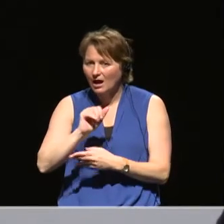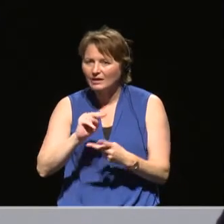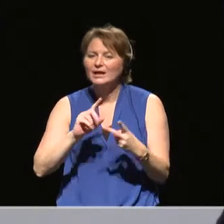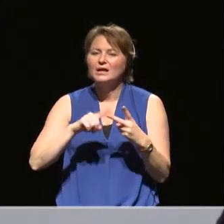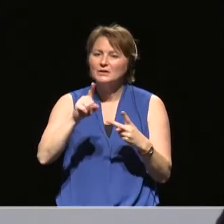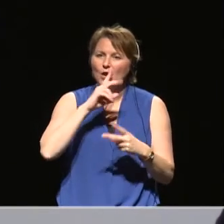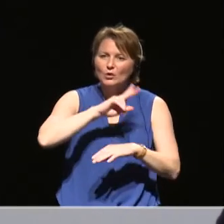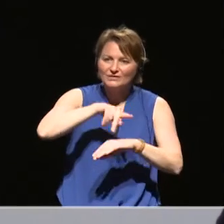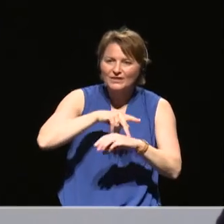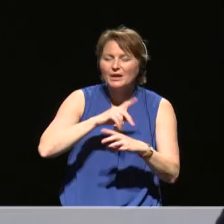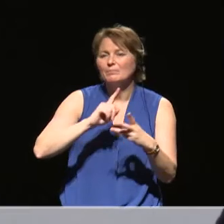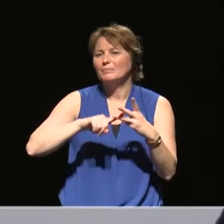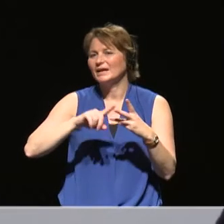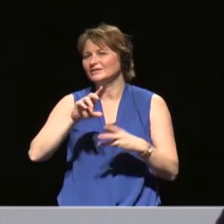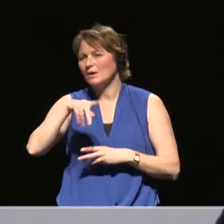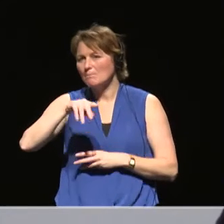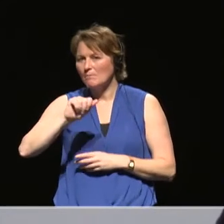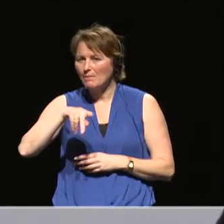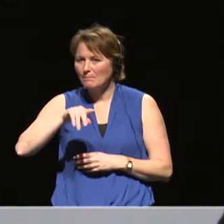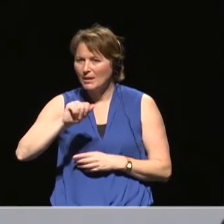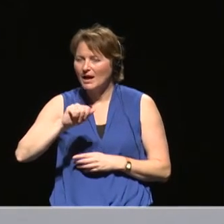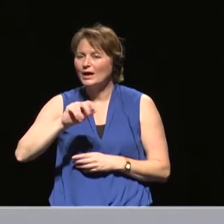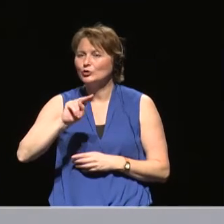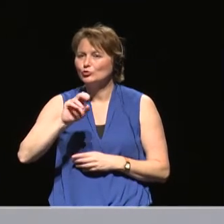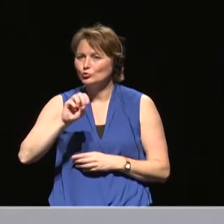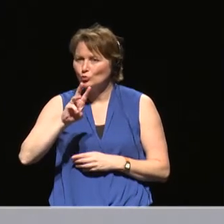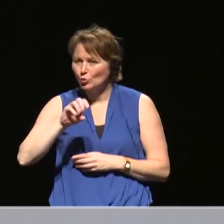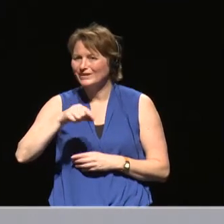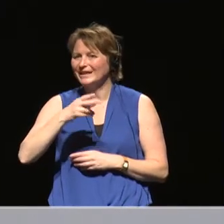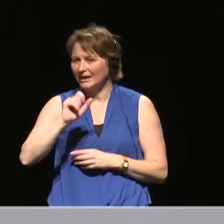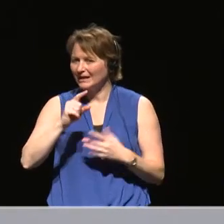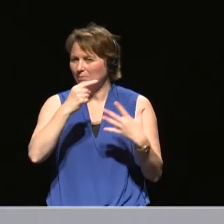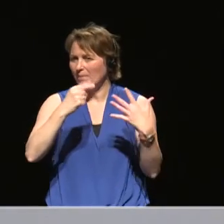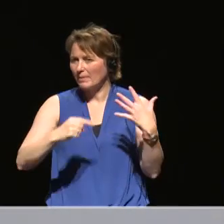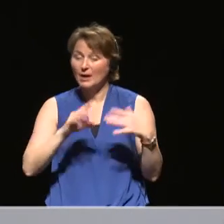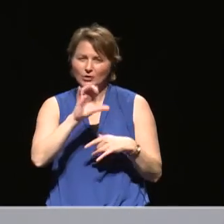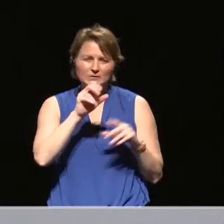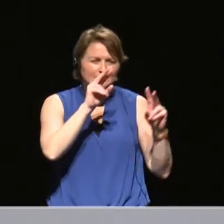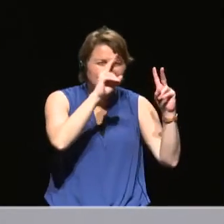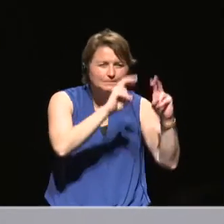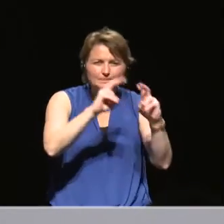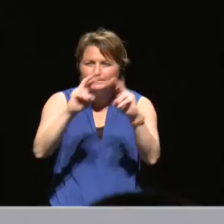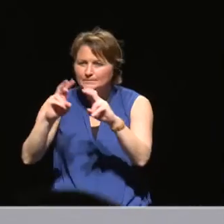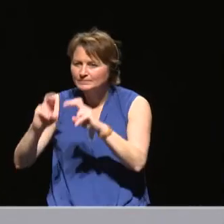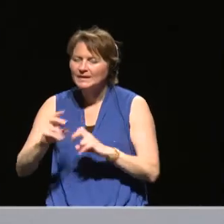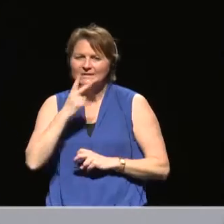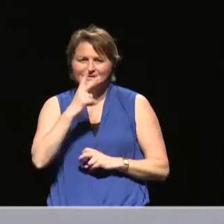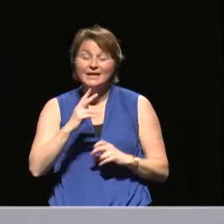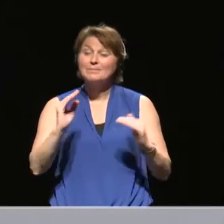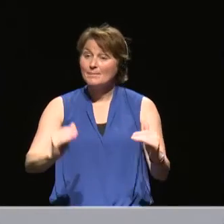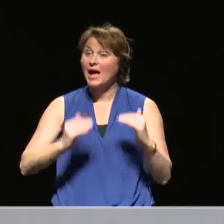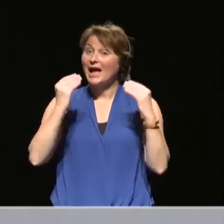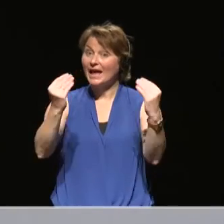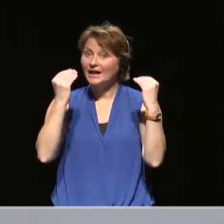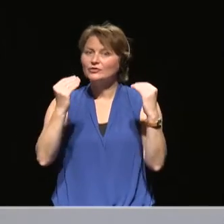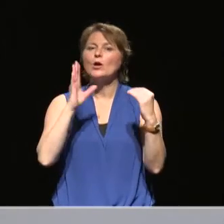Sri Lanka, and so on, and looking at actually the role that higher education can play in terms of imbuing some of the